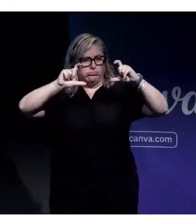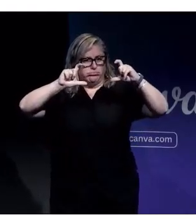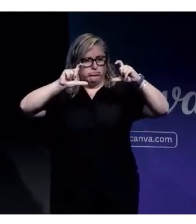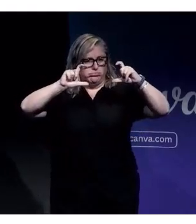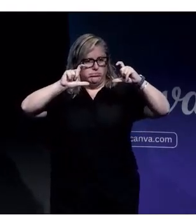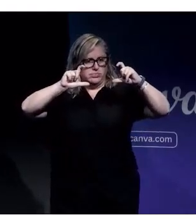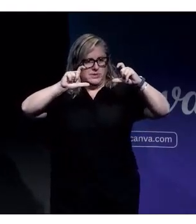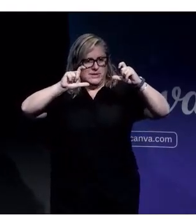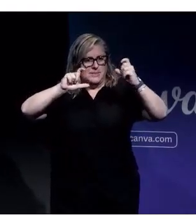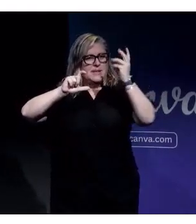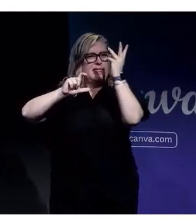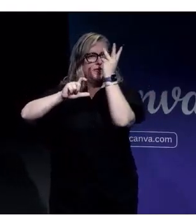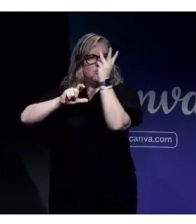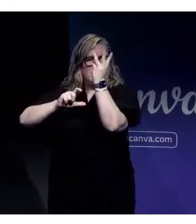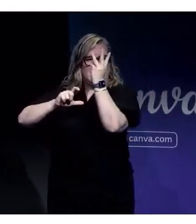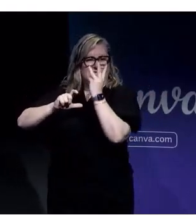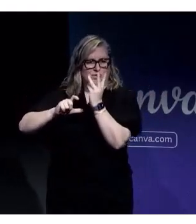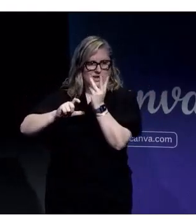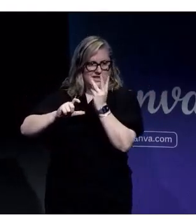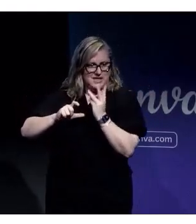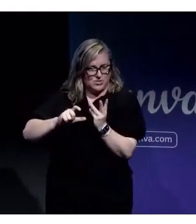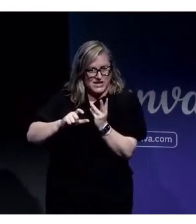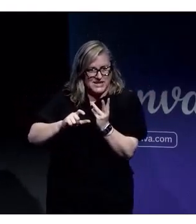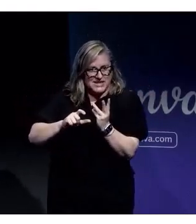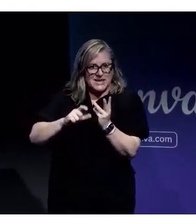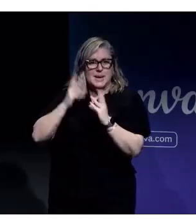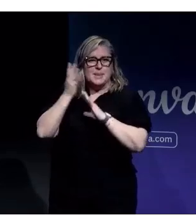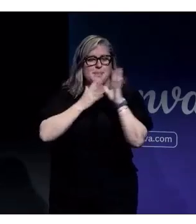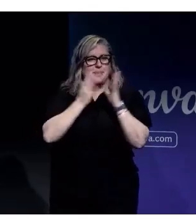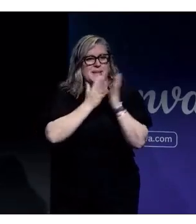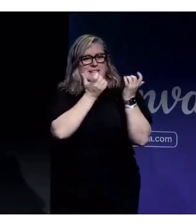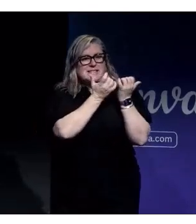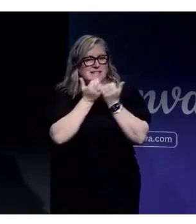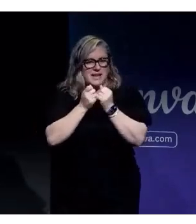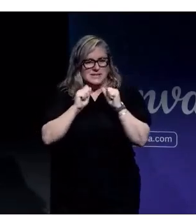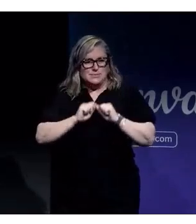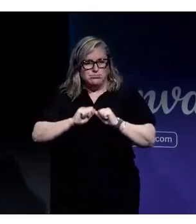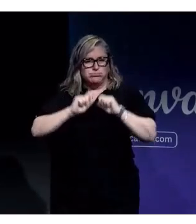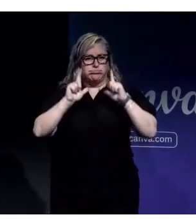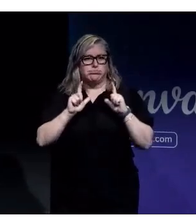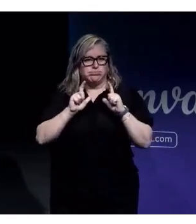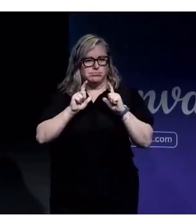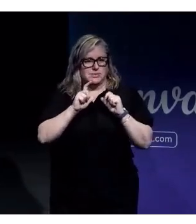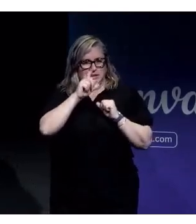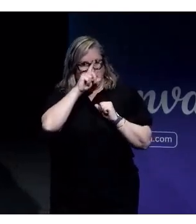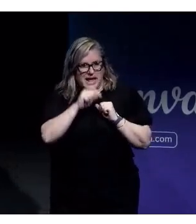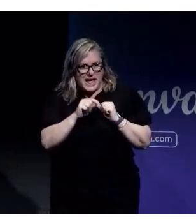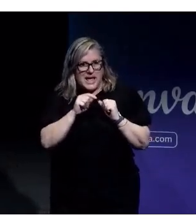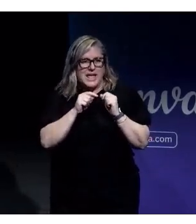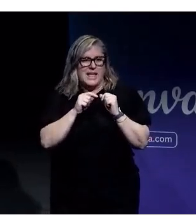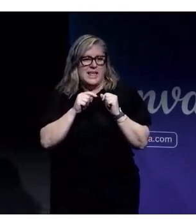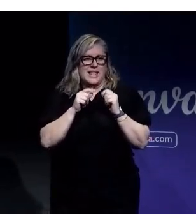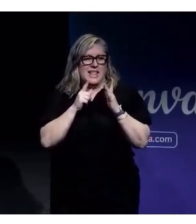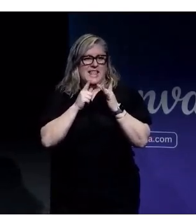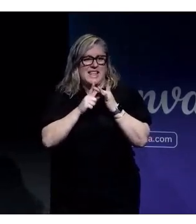more breathing room. The text size can continue to get bigger. Investing's got room to move